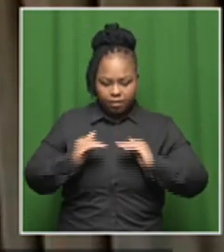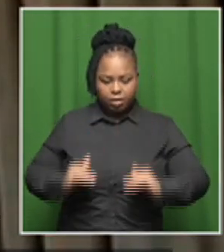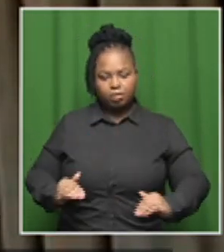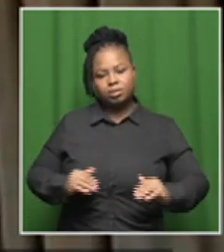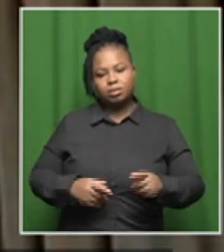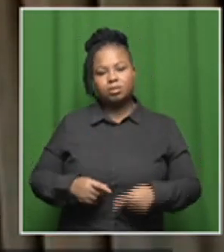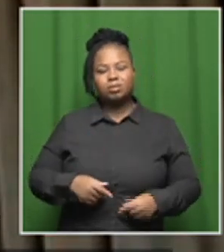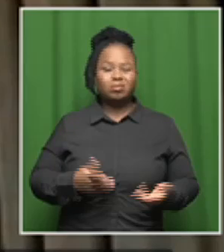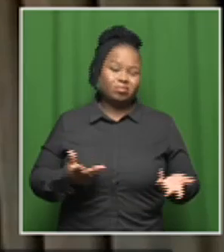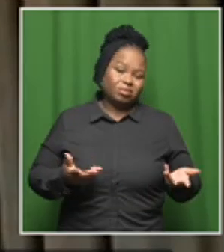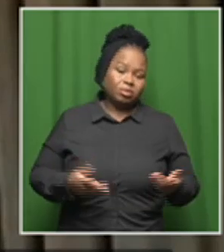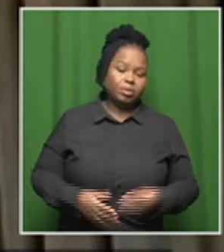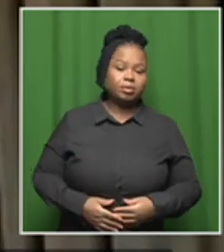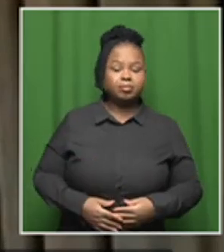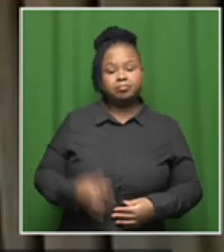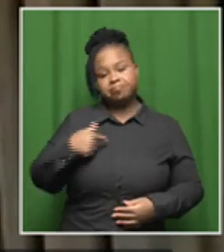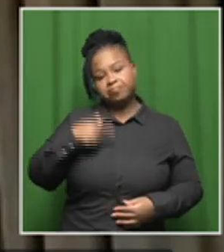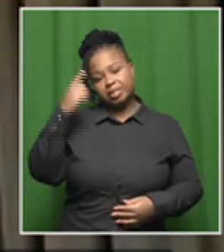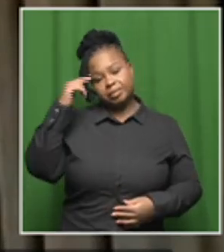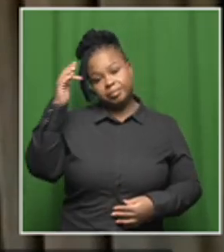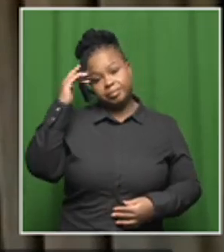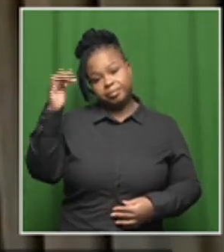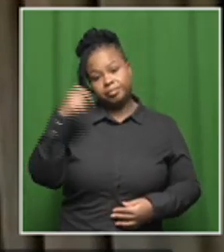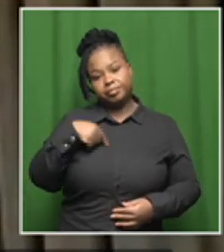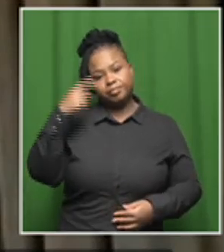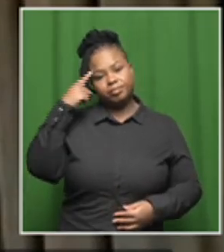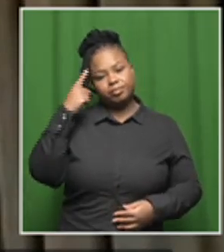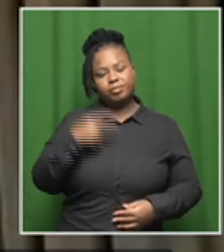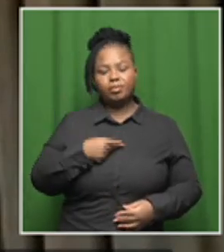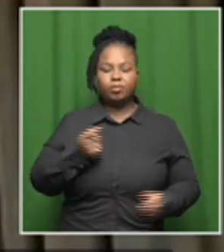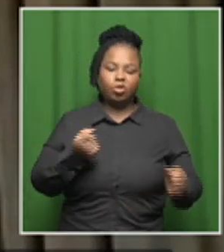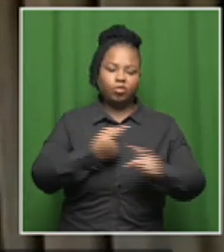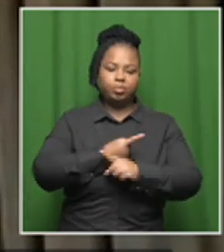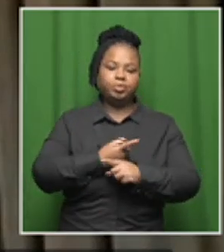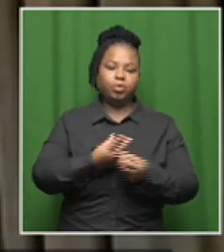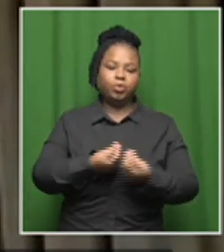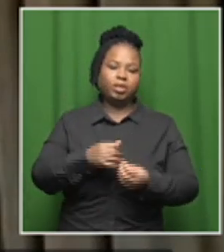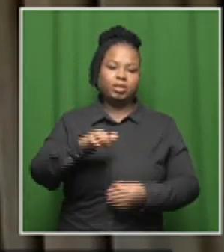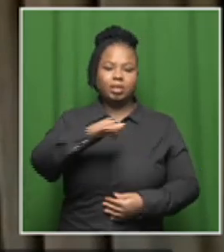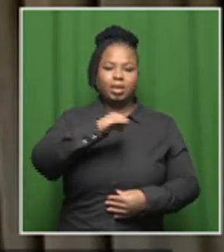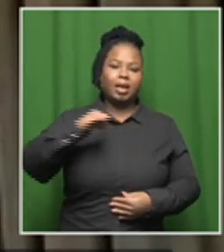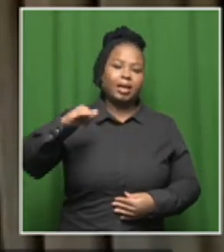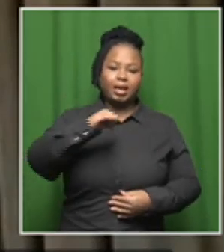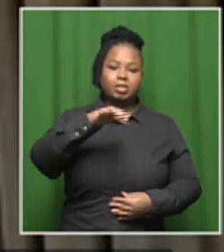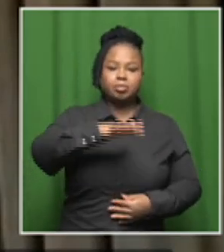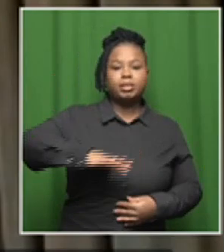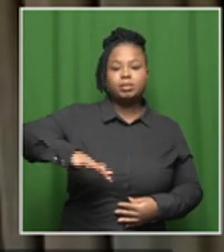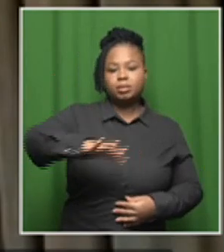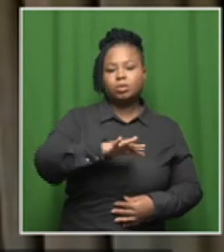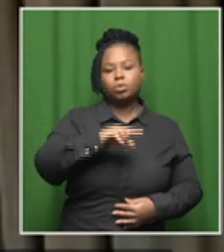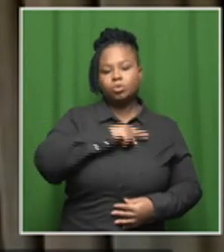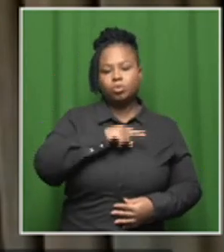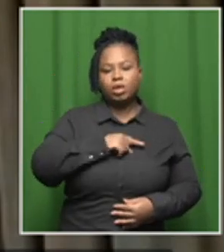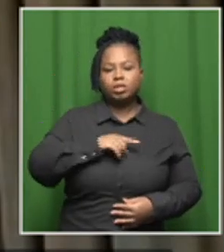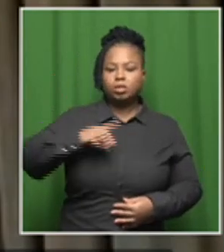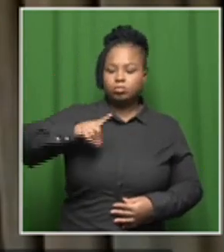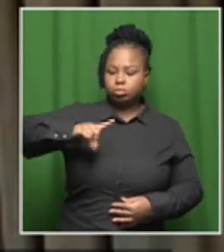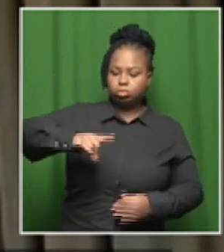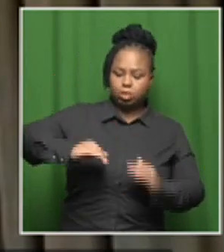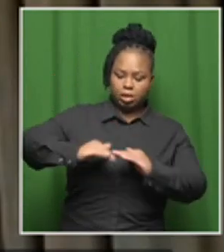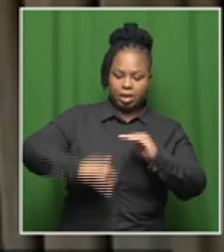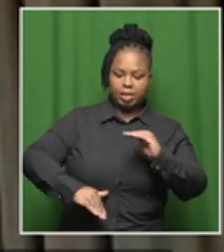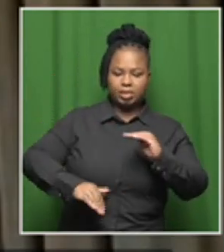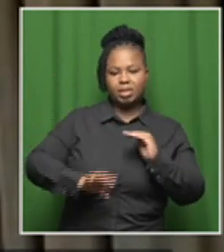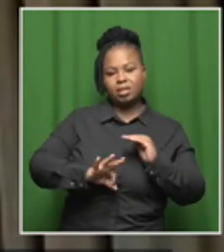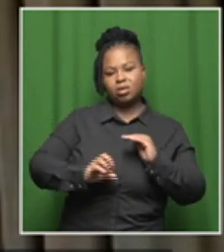and so on. It's those bigger drones which are obviously in conflict with airspace. Drones operating below 300 or 400 feet shouldn't